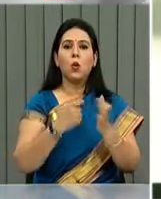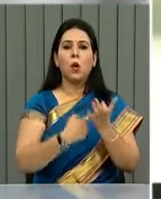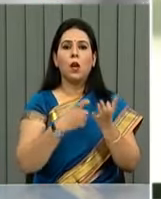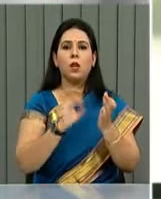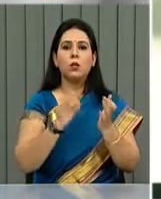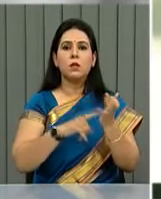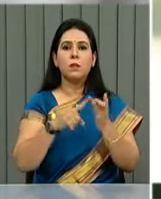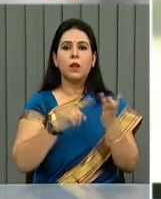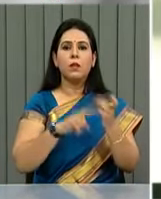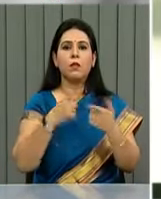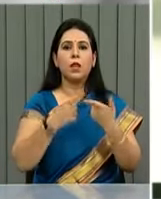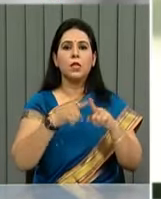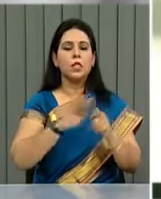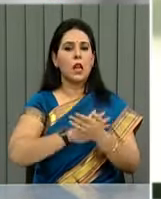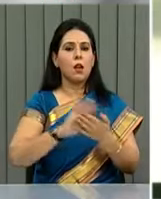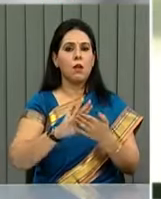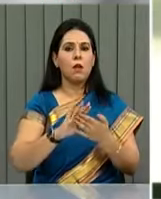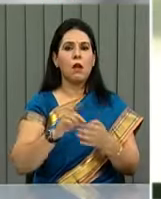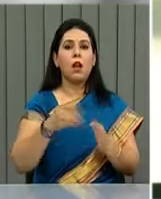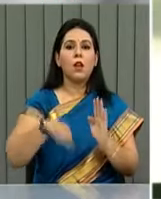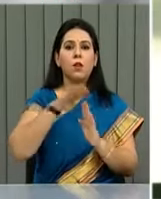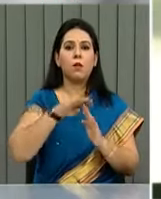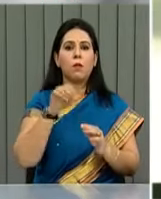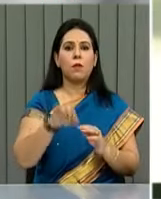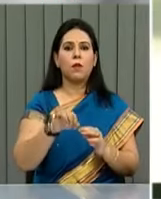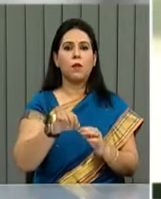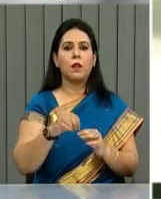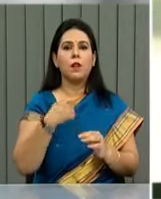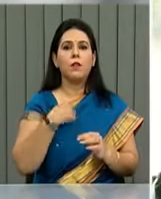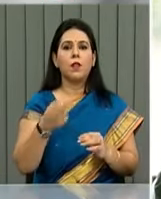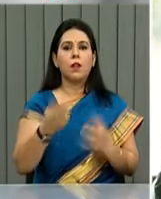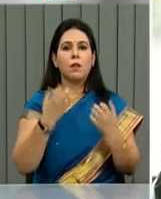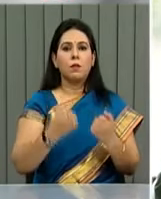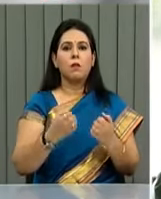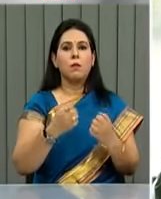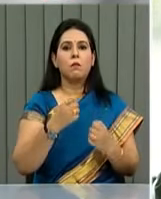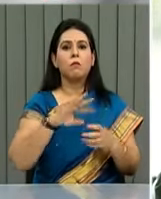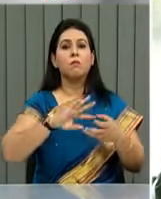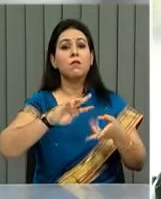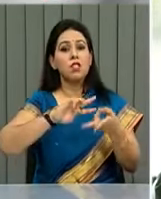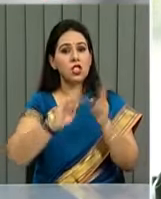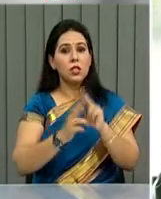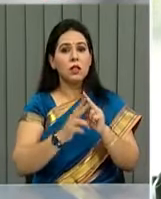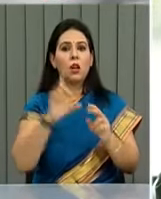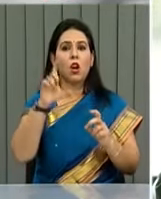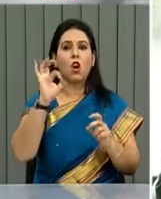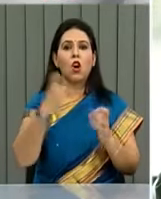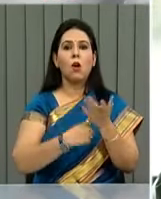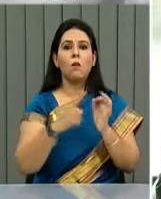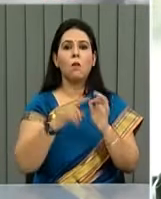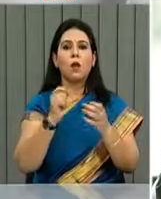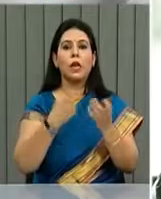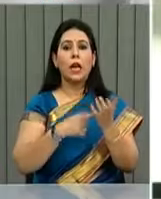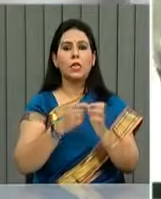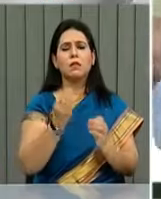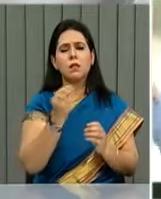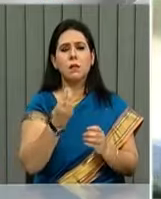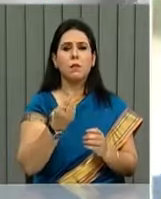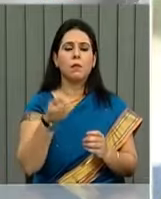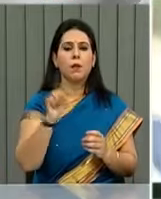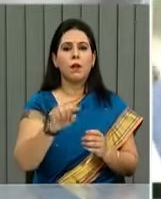all. And on top of it, we need to moderate our corporate taxes a little so